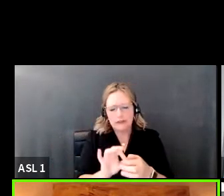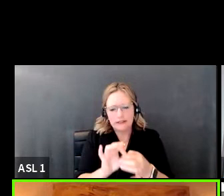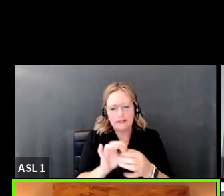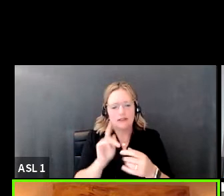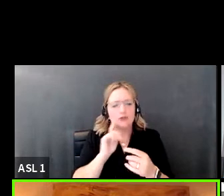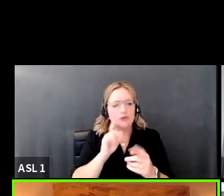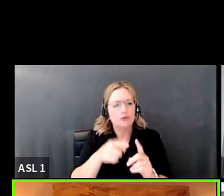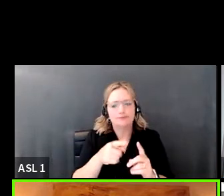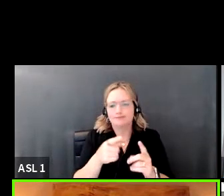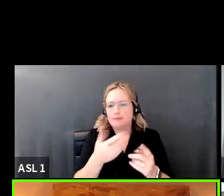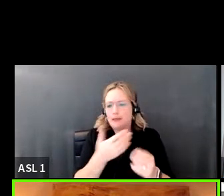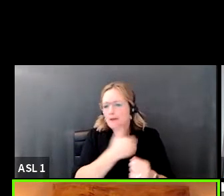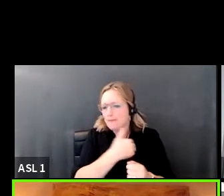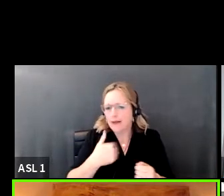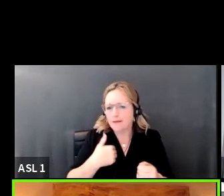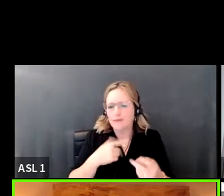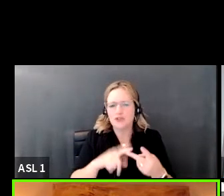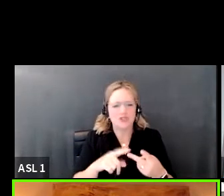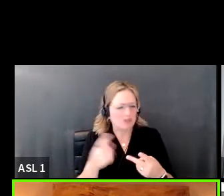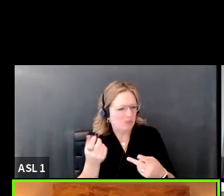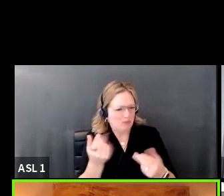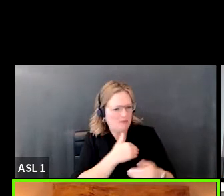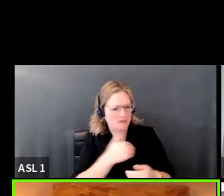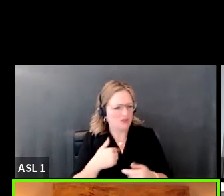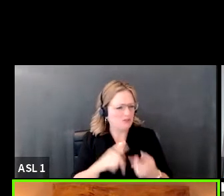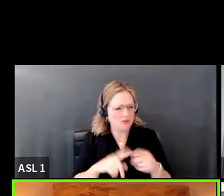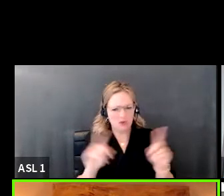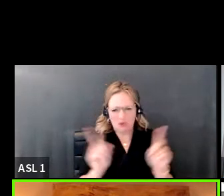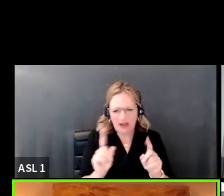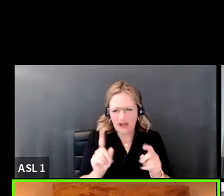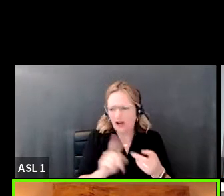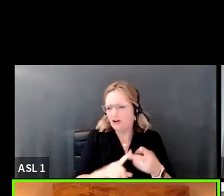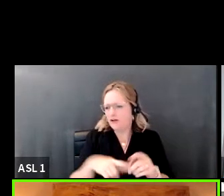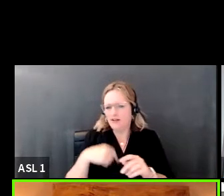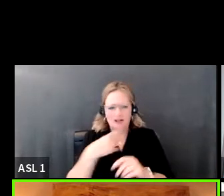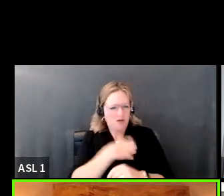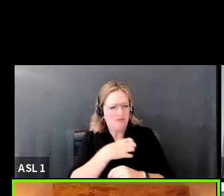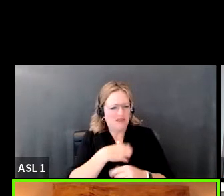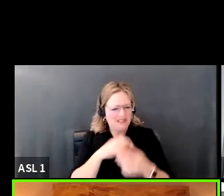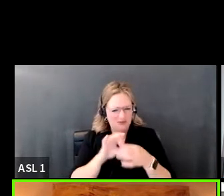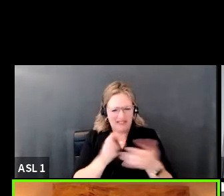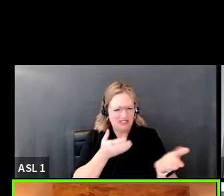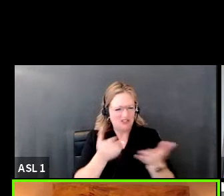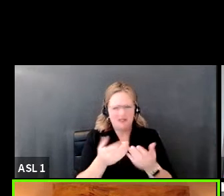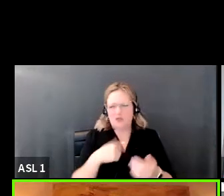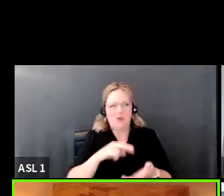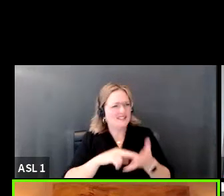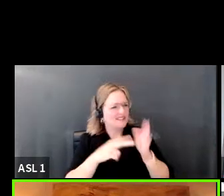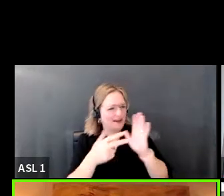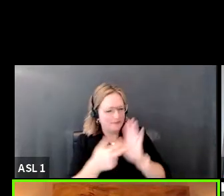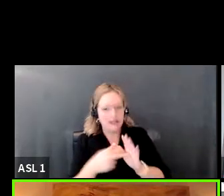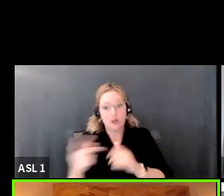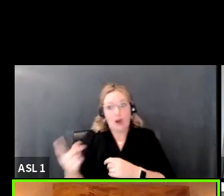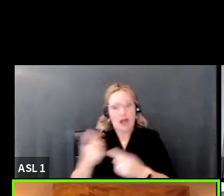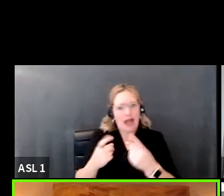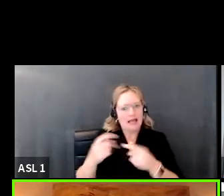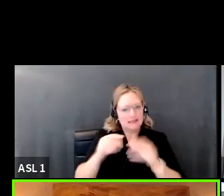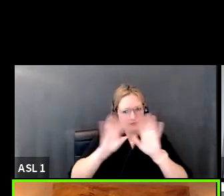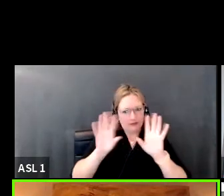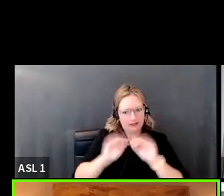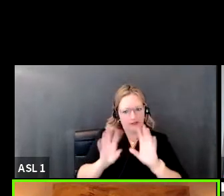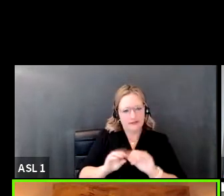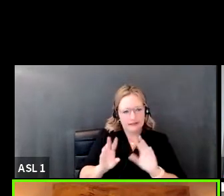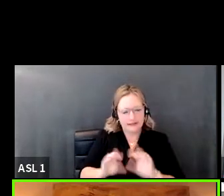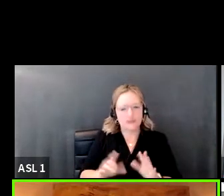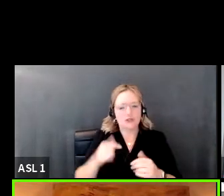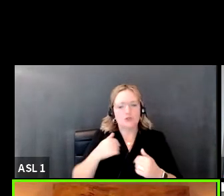areas like memberships miscellaneous rentals police related services and police related supplies and what those were